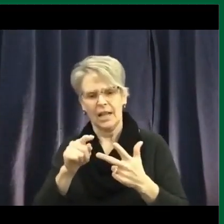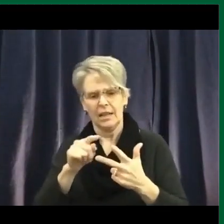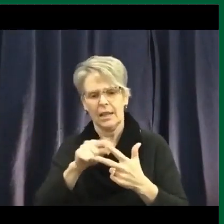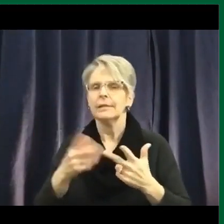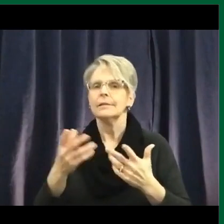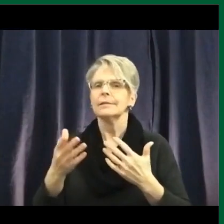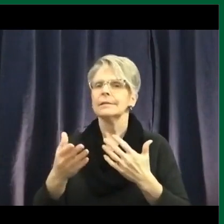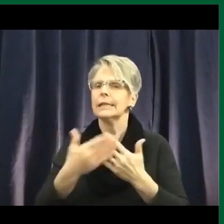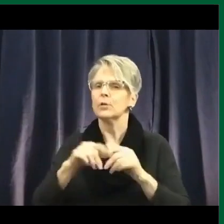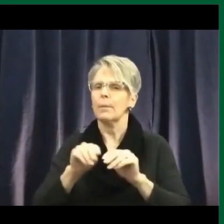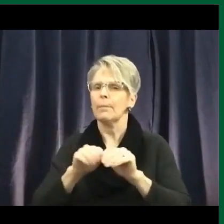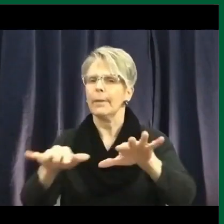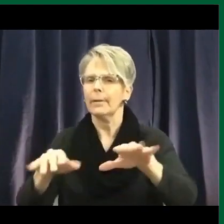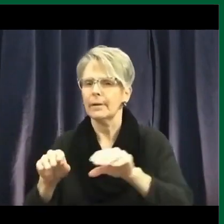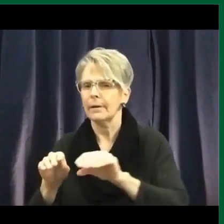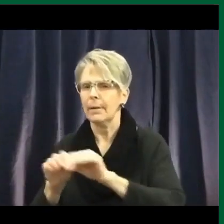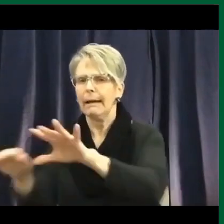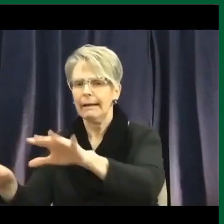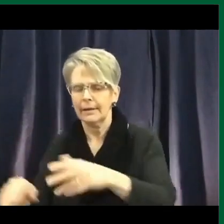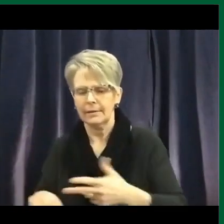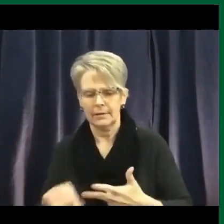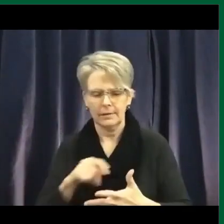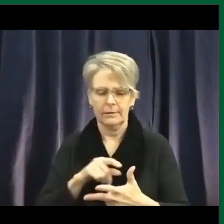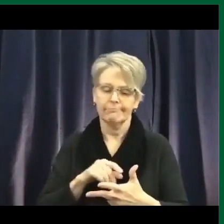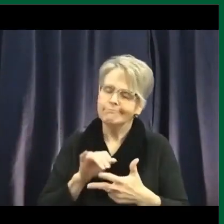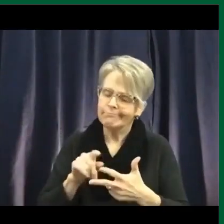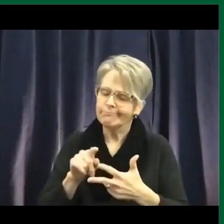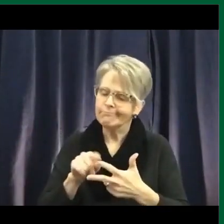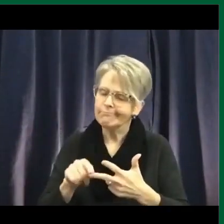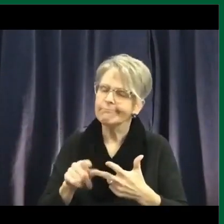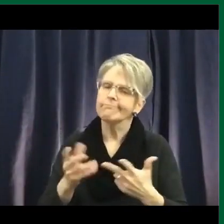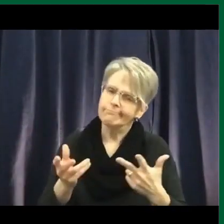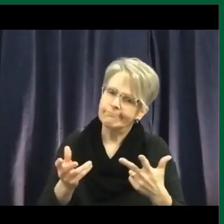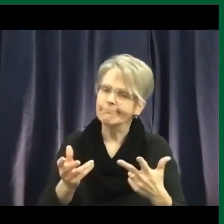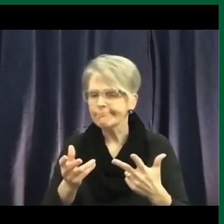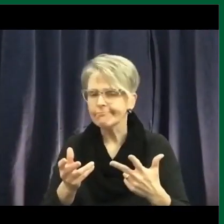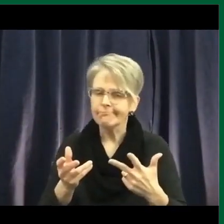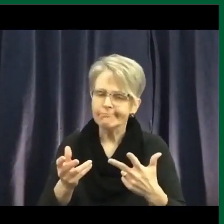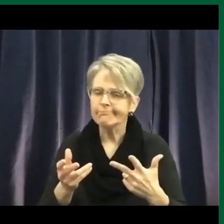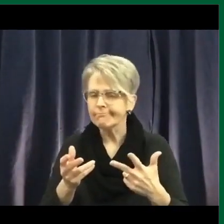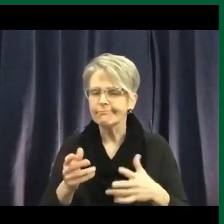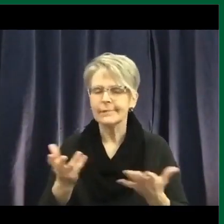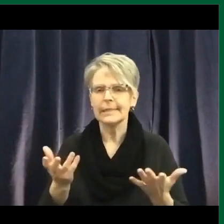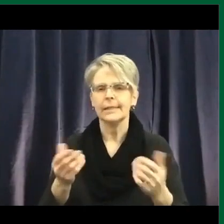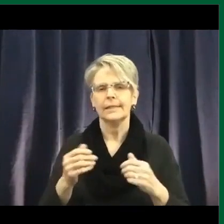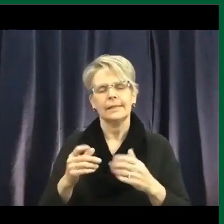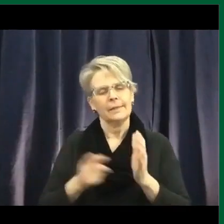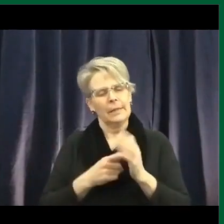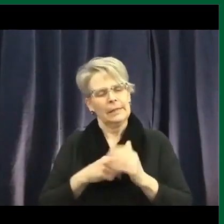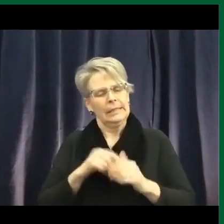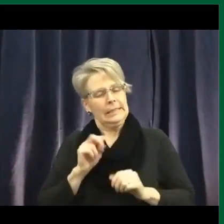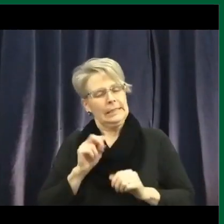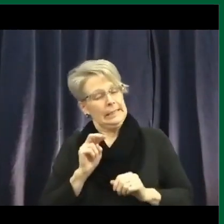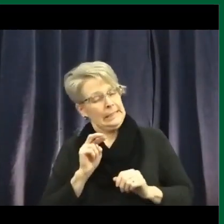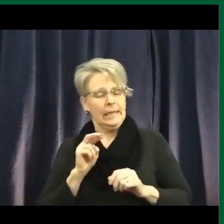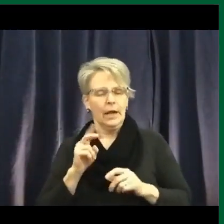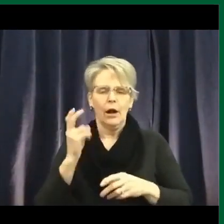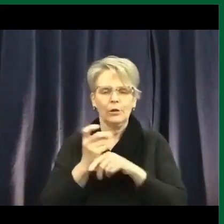current outbreaks that may be linked to variants of concern, are they more transmissible? But sometimes it's hard to pin that out. I mean, for the most